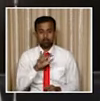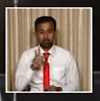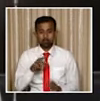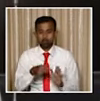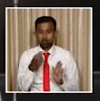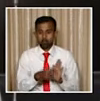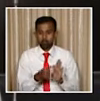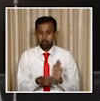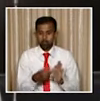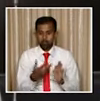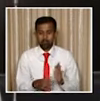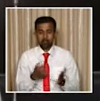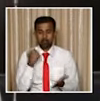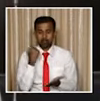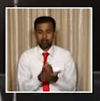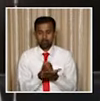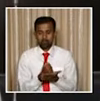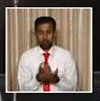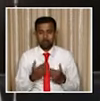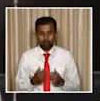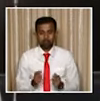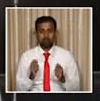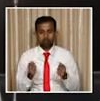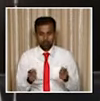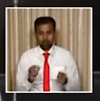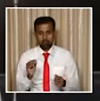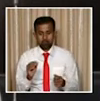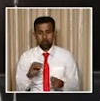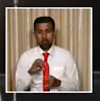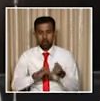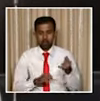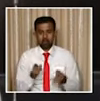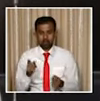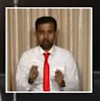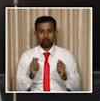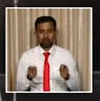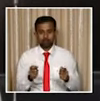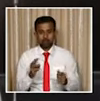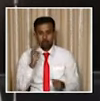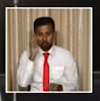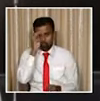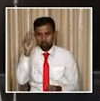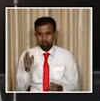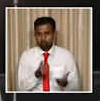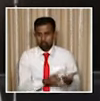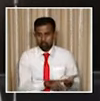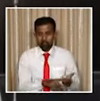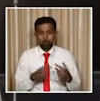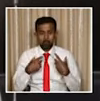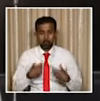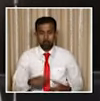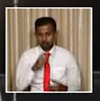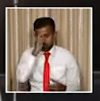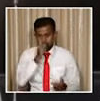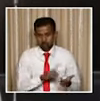Mahinda Rajapaksa, Honorable Maithripala Sirisena, Leader of the Opposition Honorable Sajit Premadasa, and members